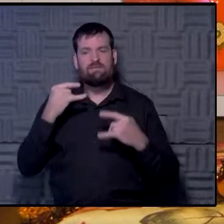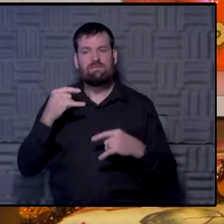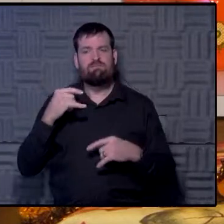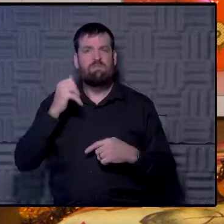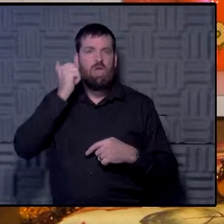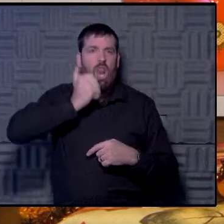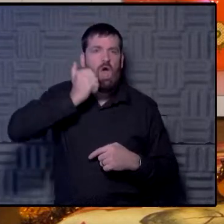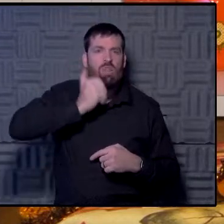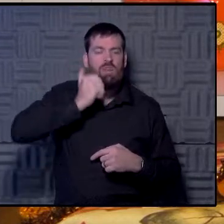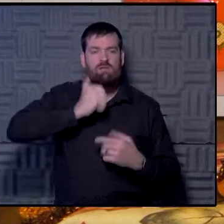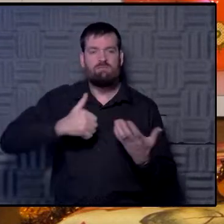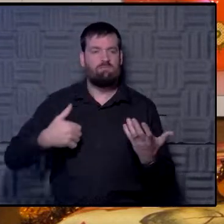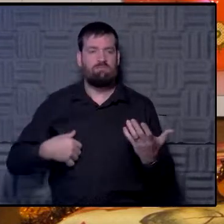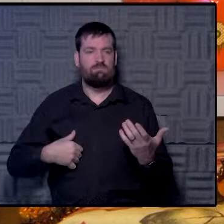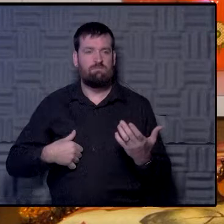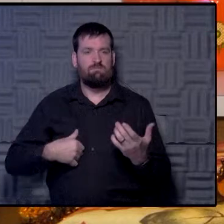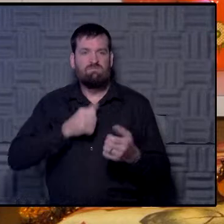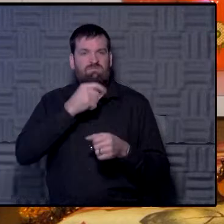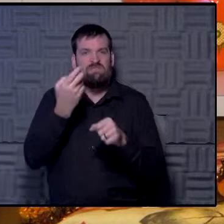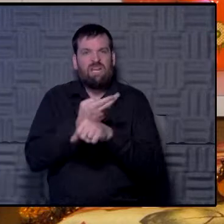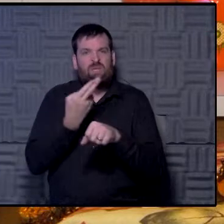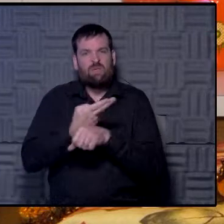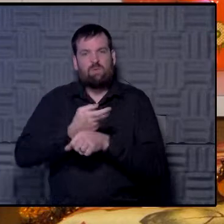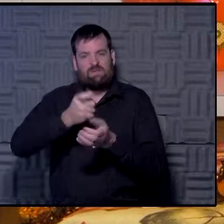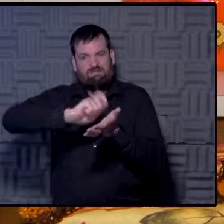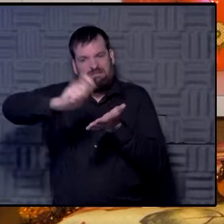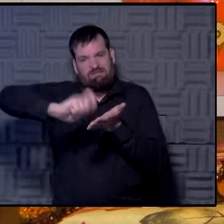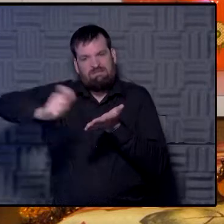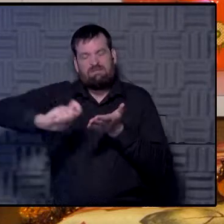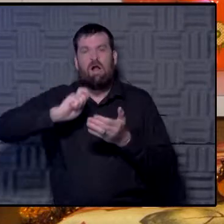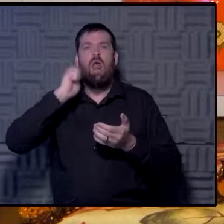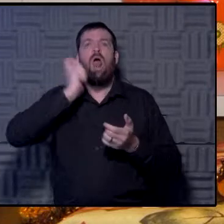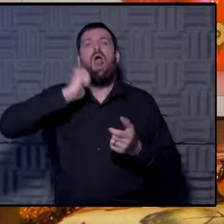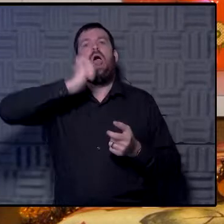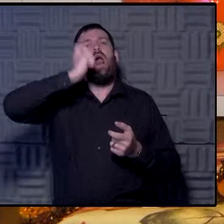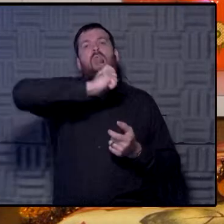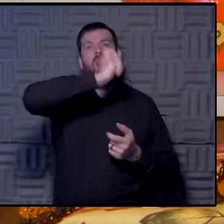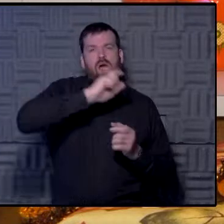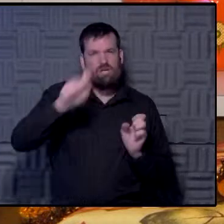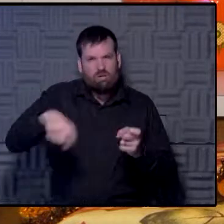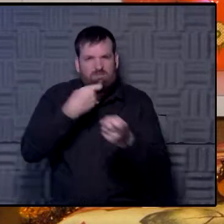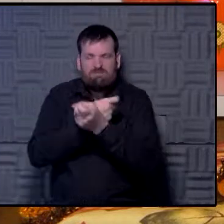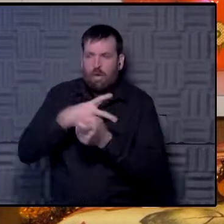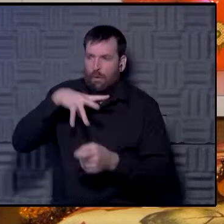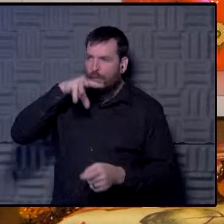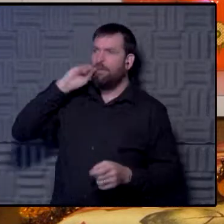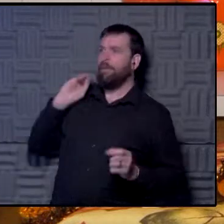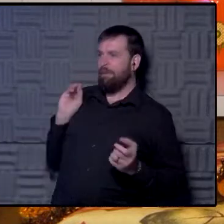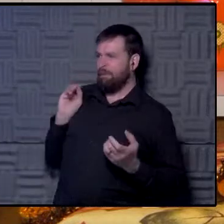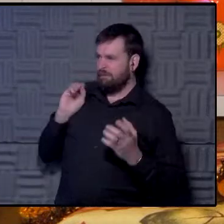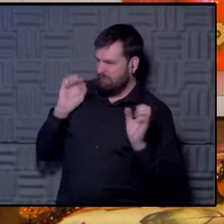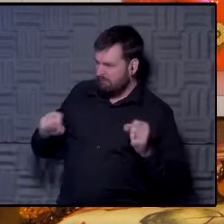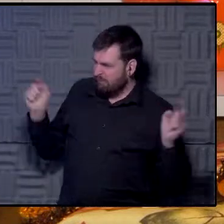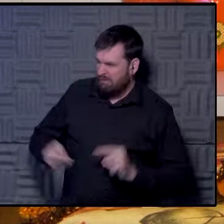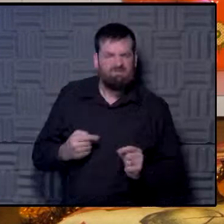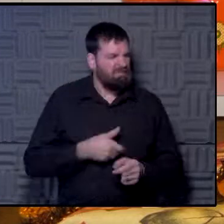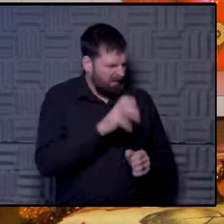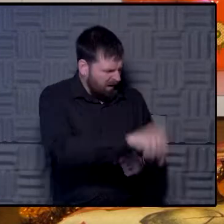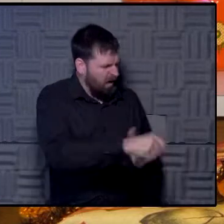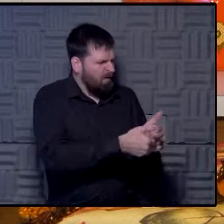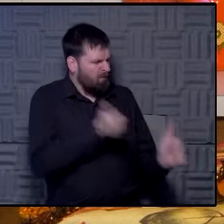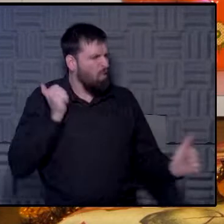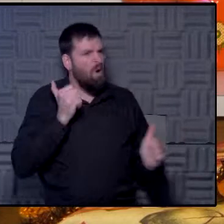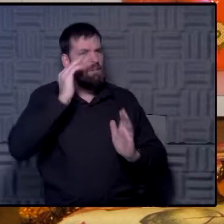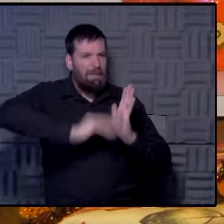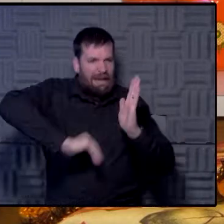masks, you probably shouldn't use markers on it, though, because you could breathe that in. That could be toxic. Yeah, I do you think, think we about should that, avoid Bob? painting